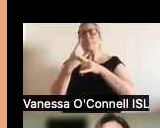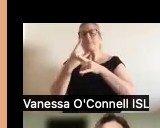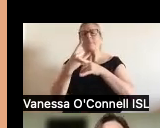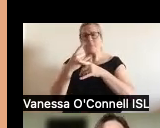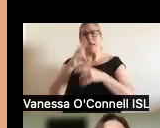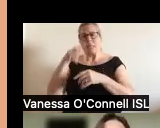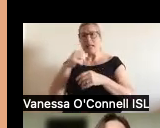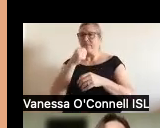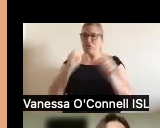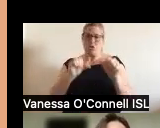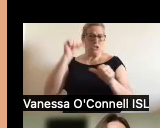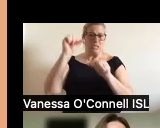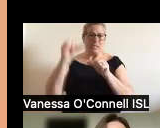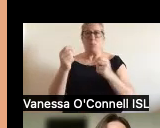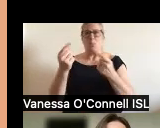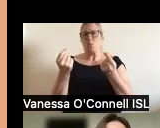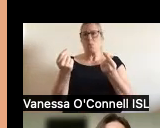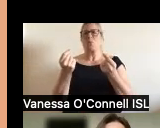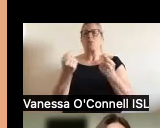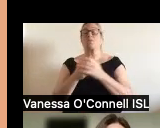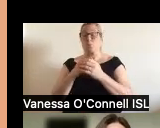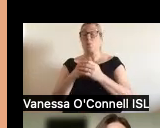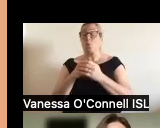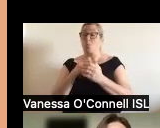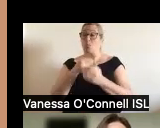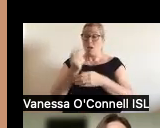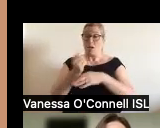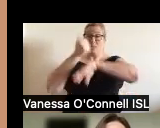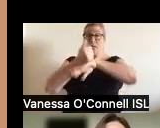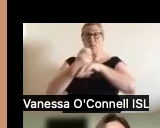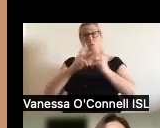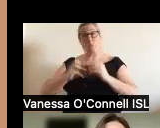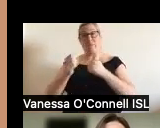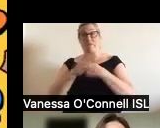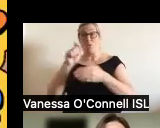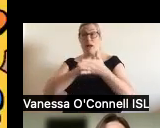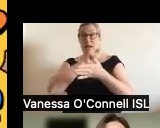step. So they came together and they created Women for Election.